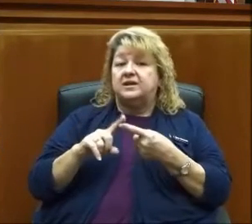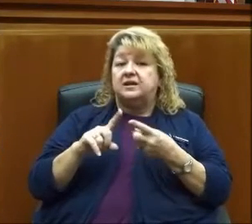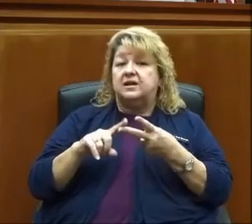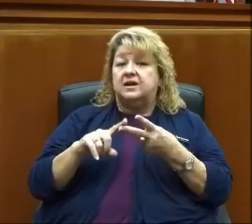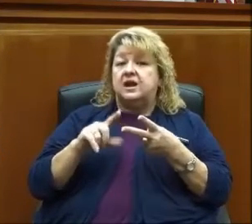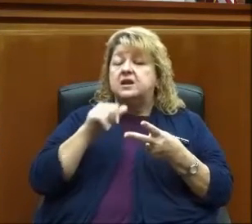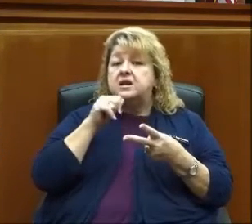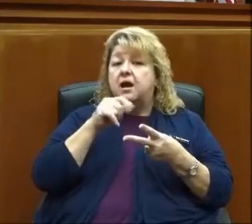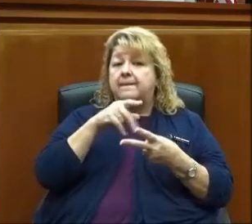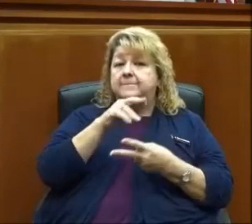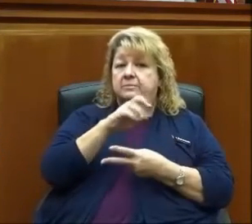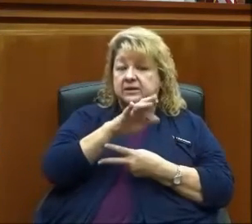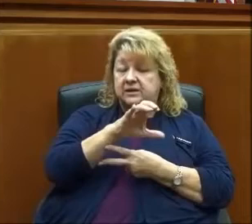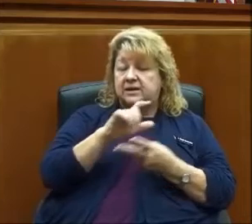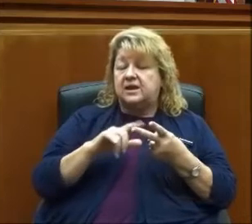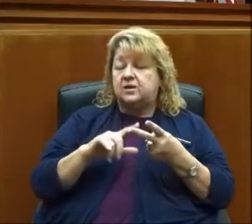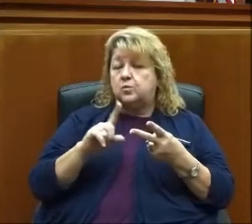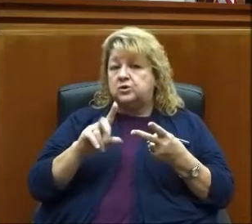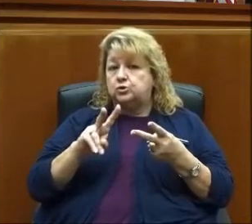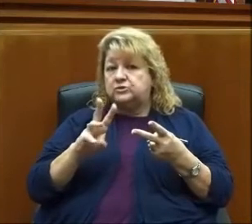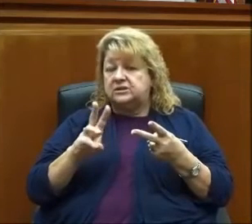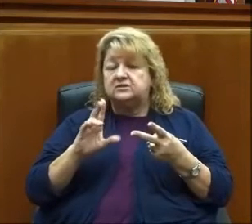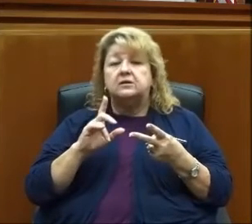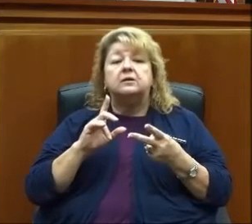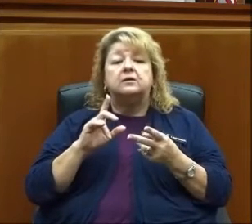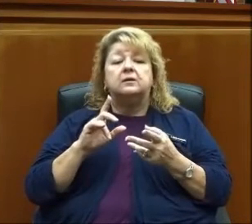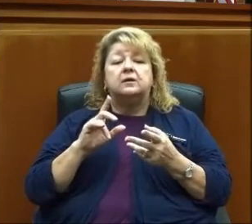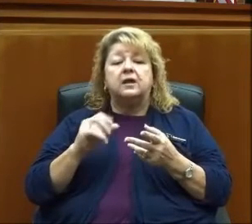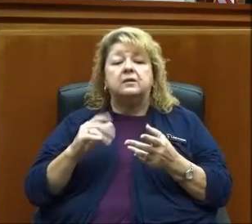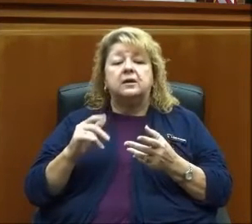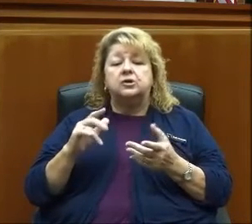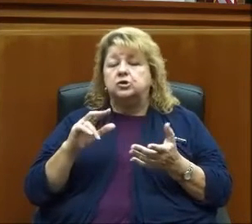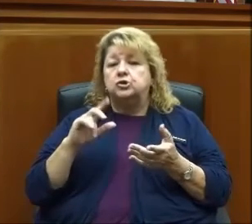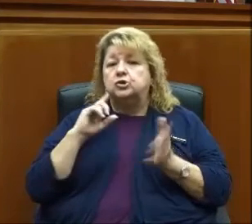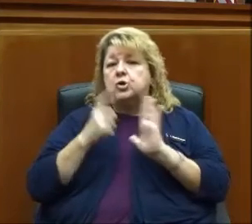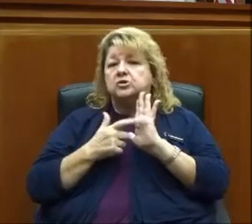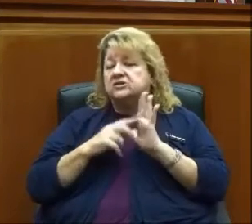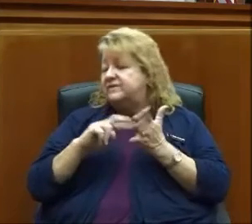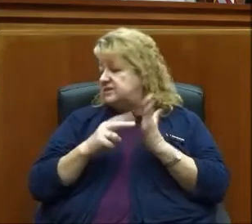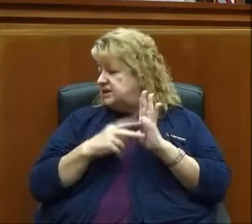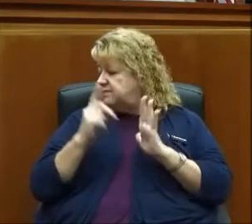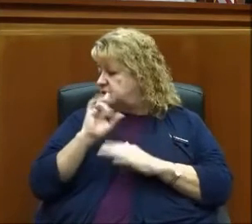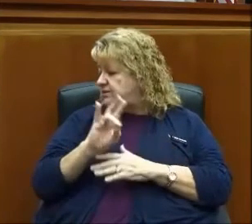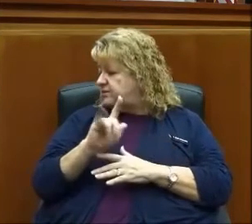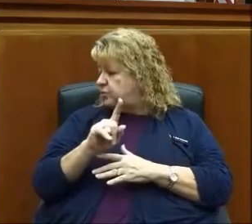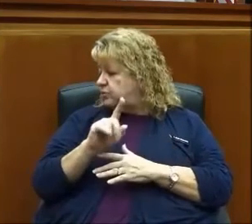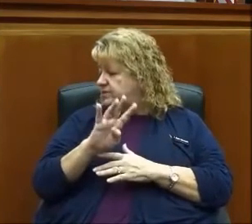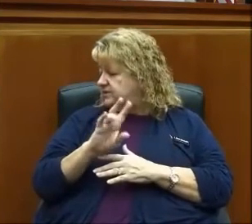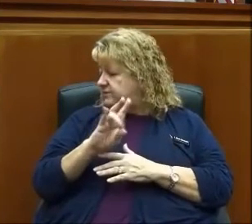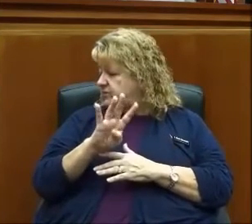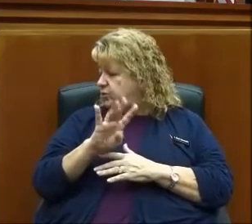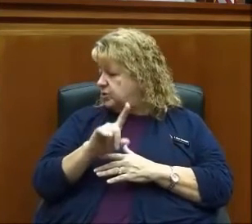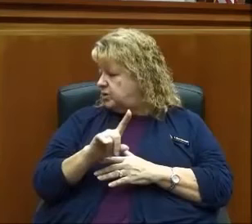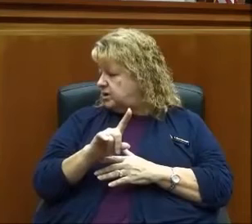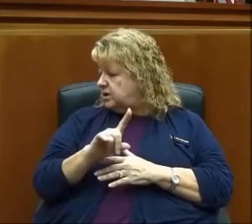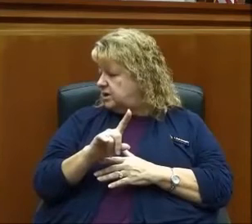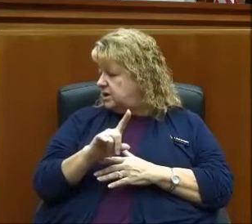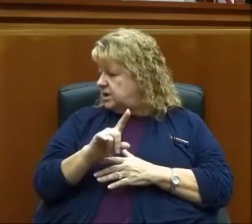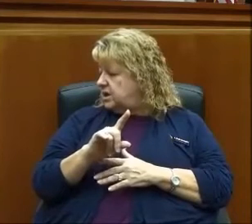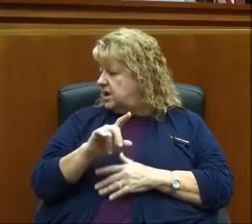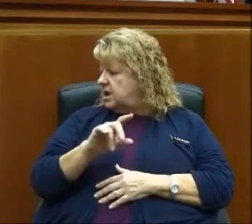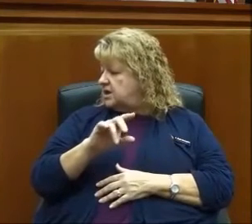126, and to approve as a notice of intent revisions to Bulletins 741, 741 non-public,